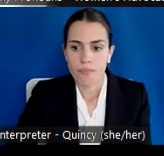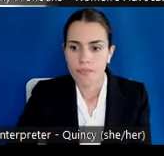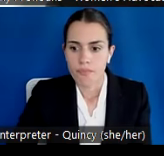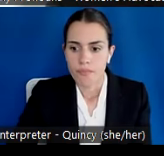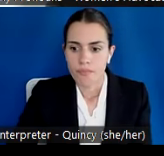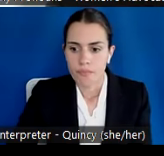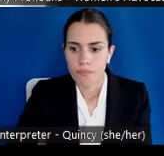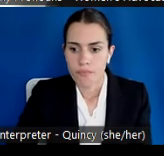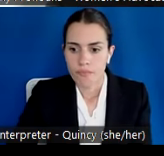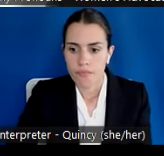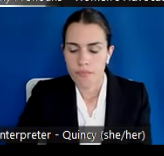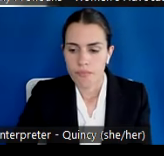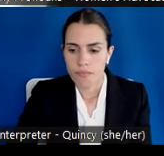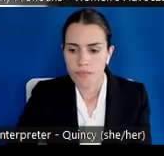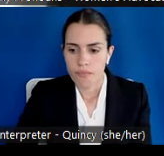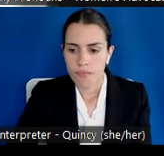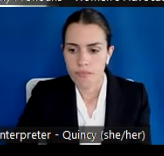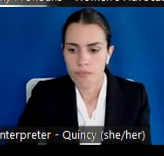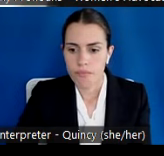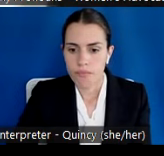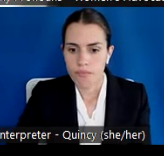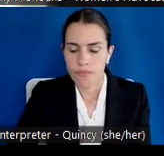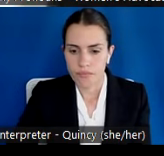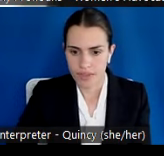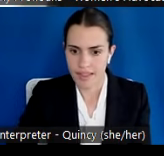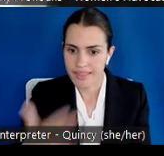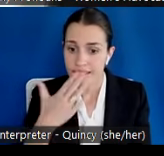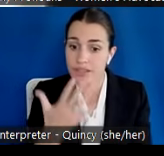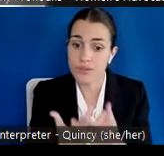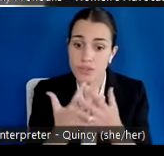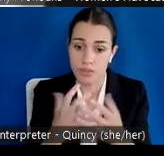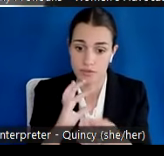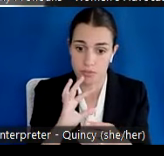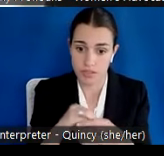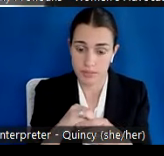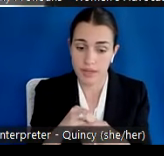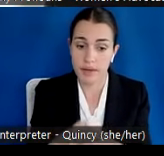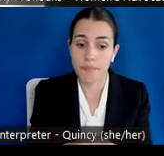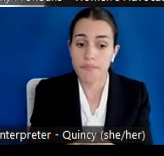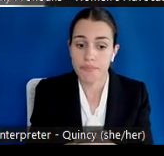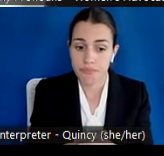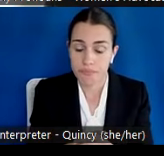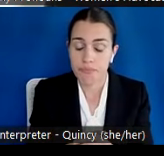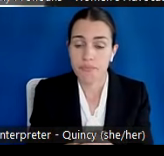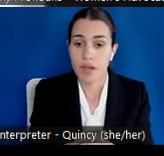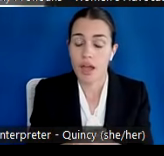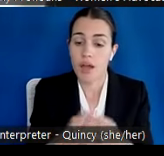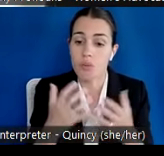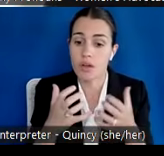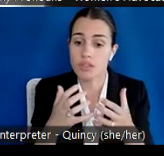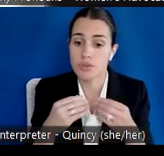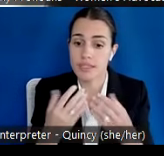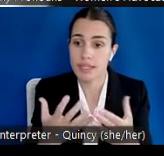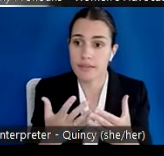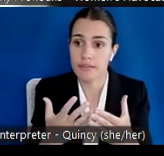too. Okay. Well, thank you so much for participating in that poll. Just wanted to give some more. We